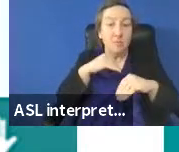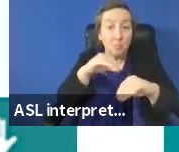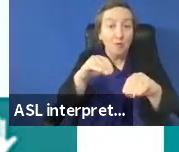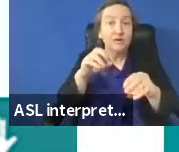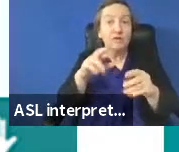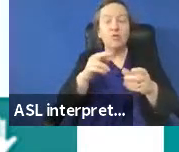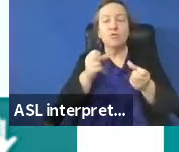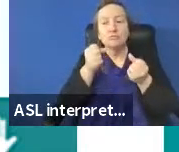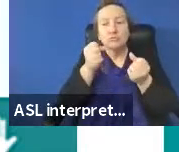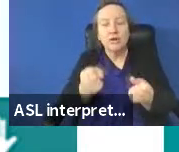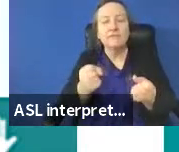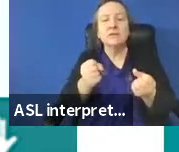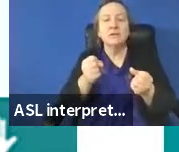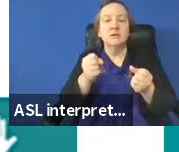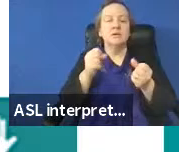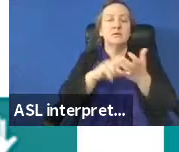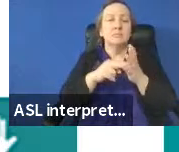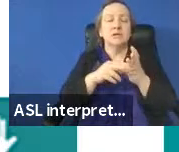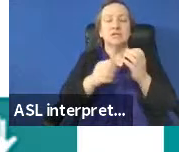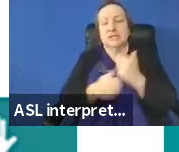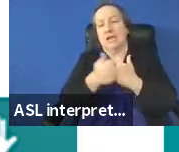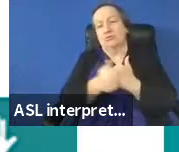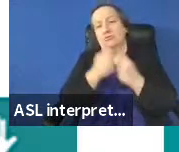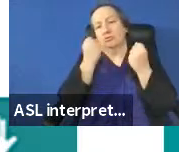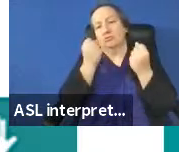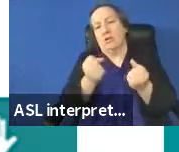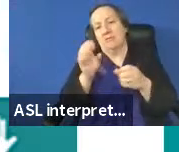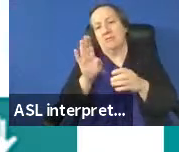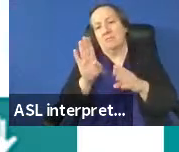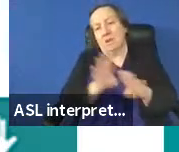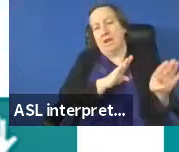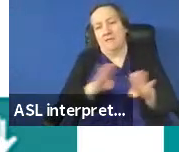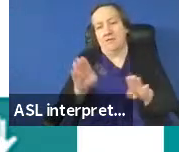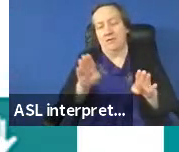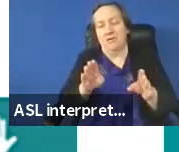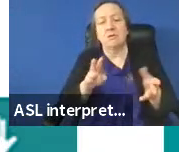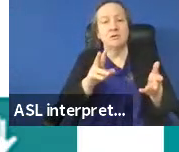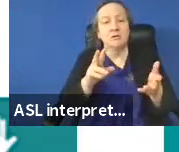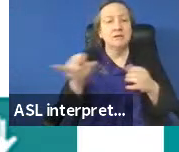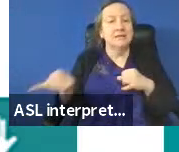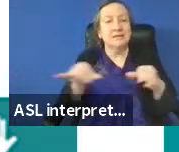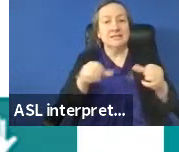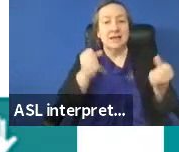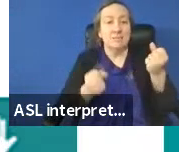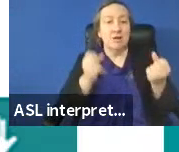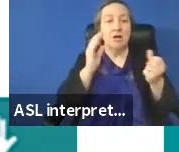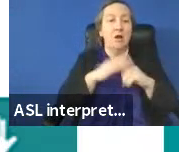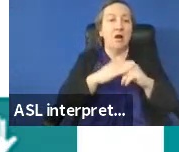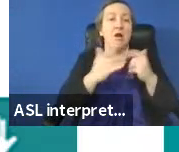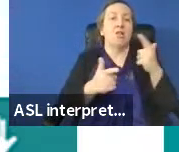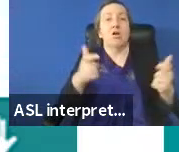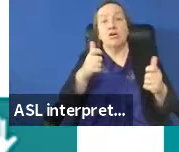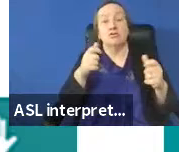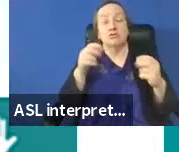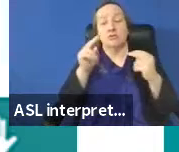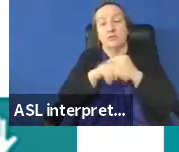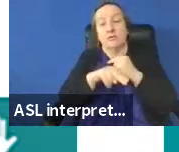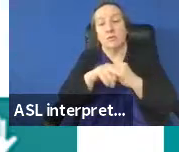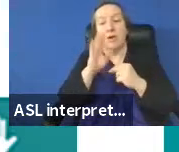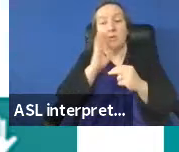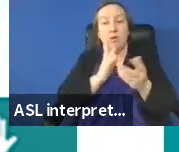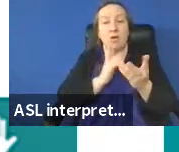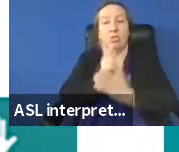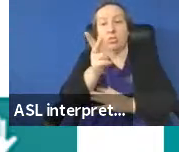driving also leads to increased dangerous driving behavior. And in the end, it's the same car that will travel on this larger freeway that will speed through a stop sign